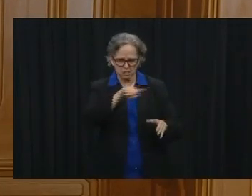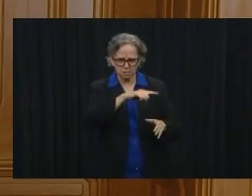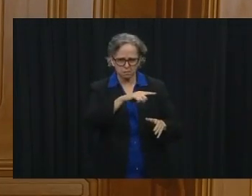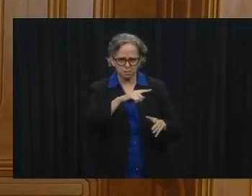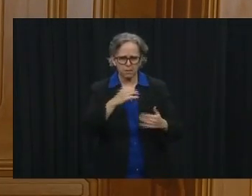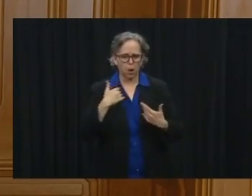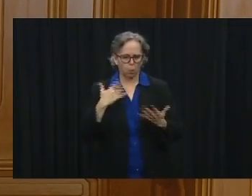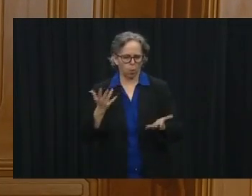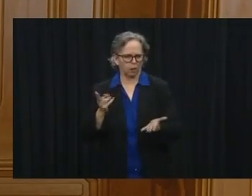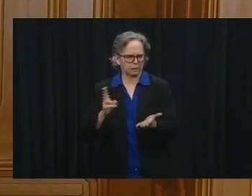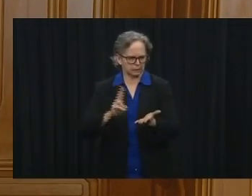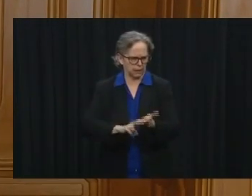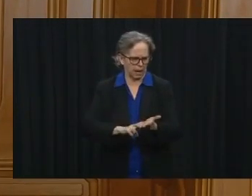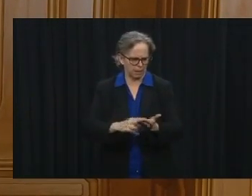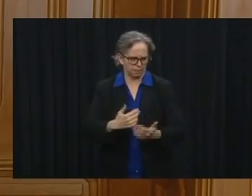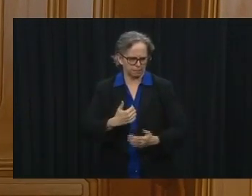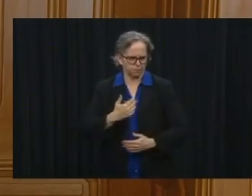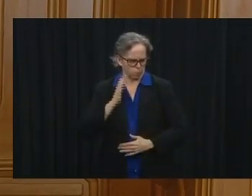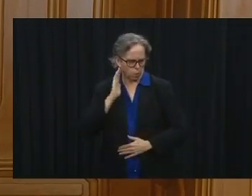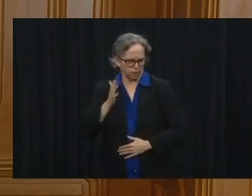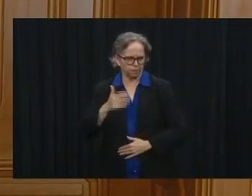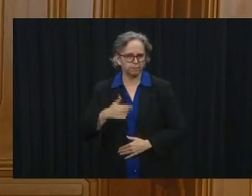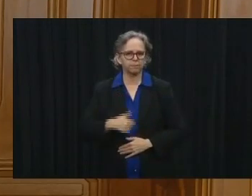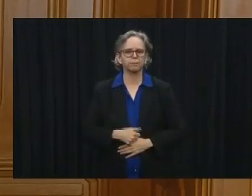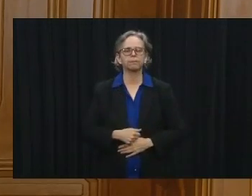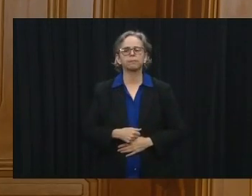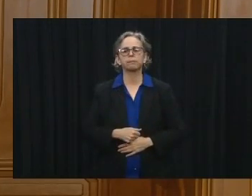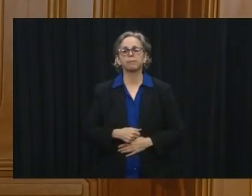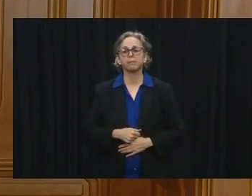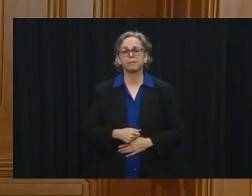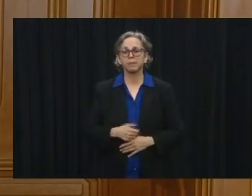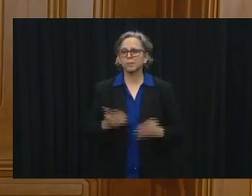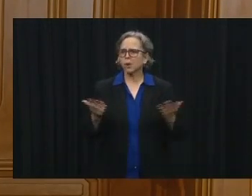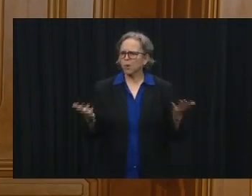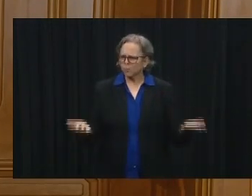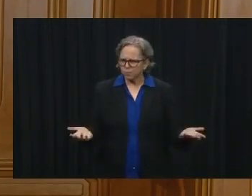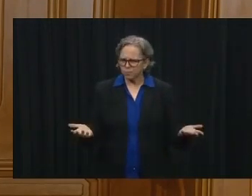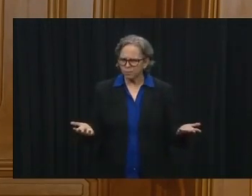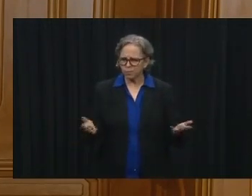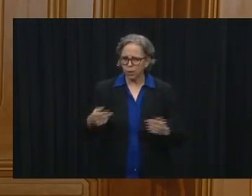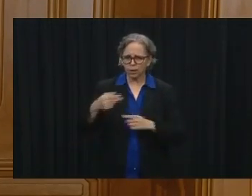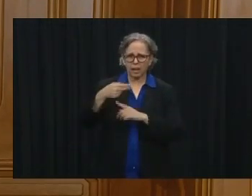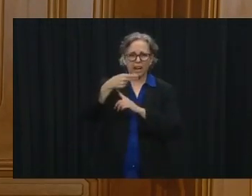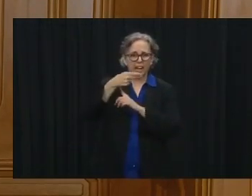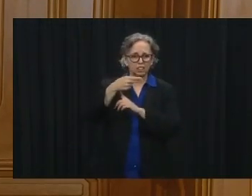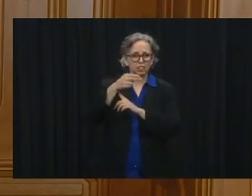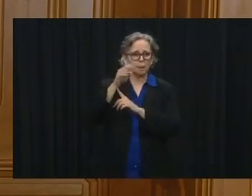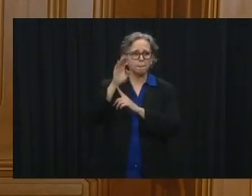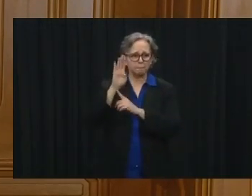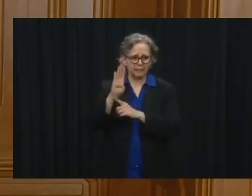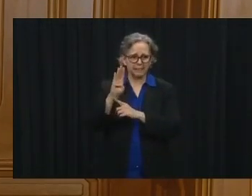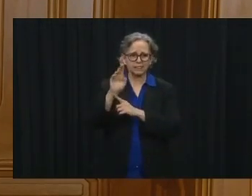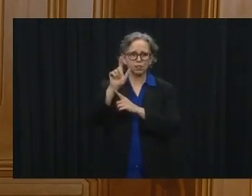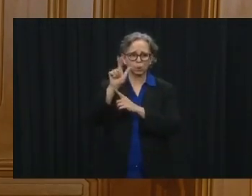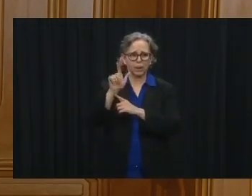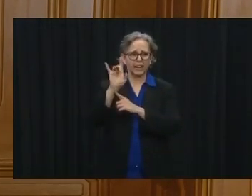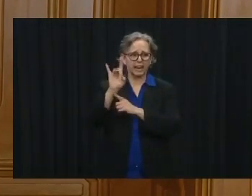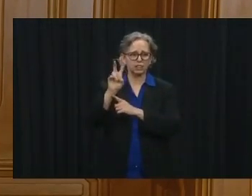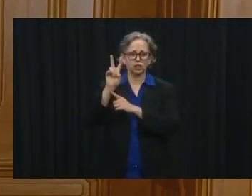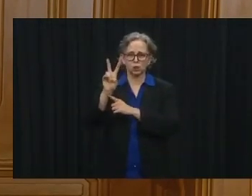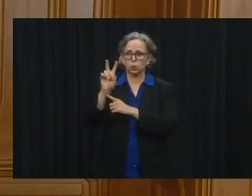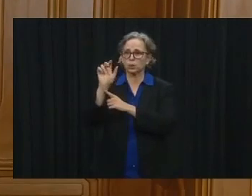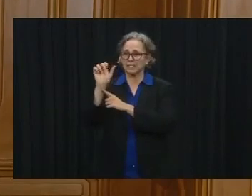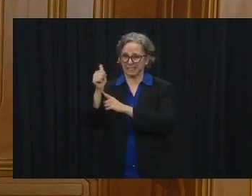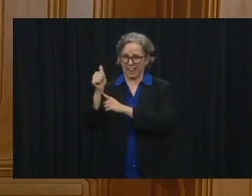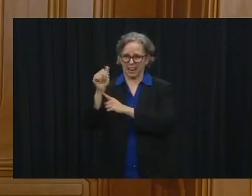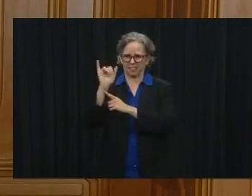22A10, it provides that all civil, criminal, and administrative time limits, all time limits are